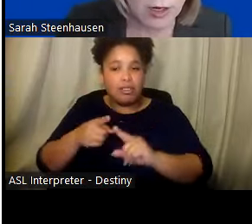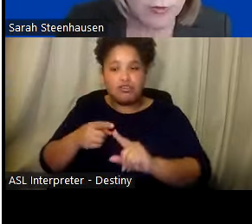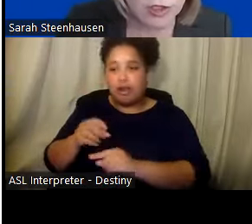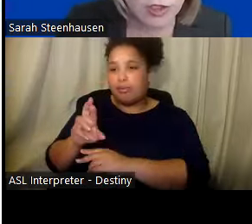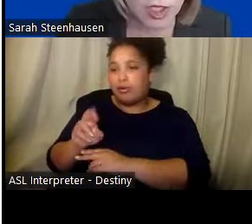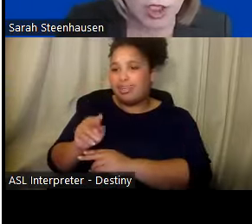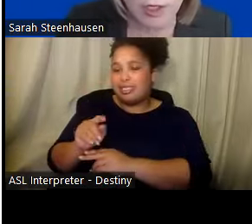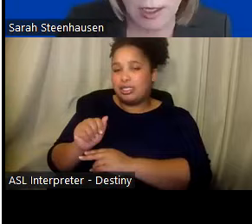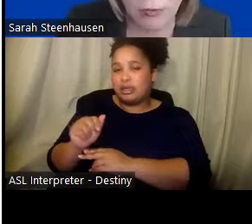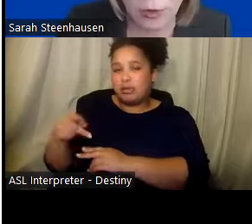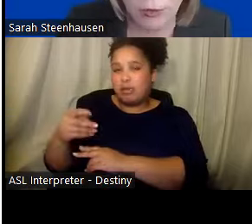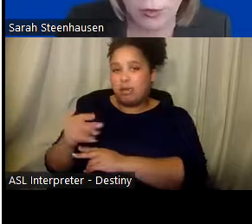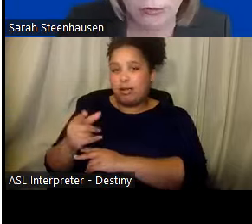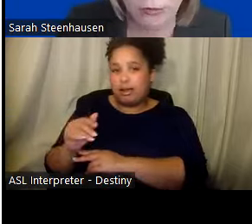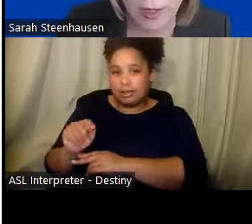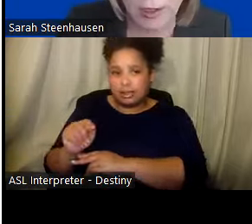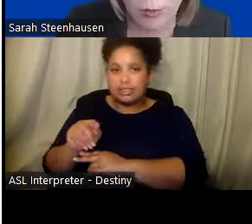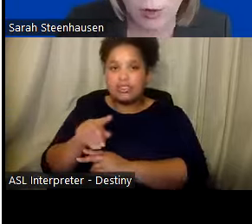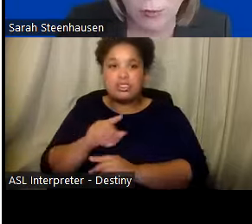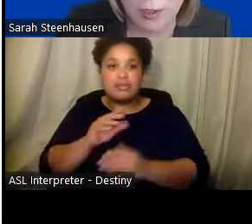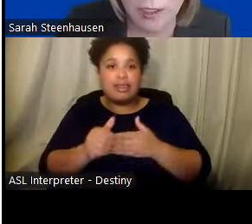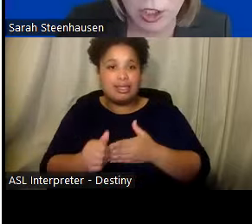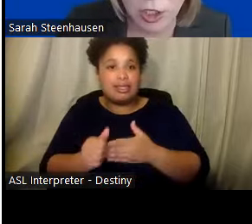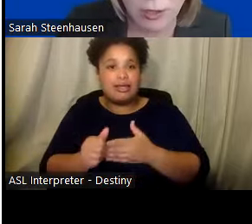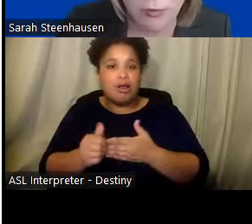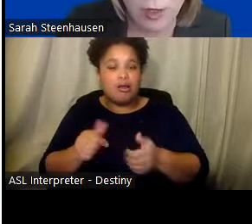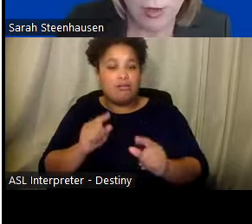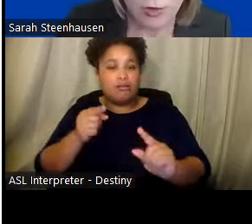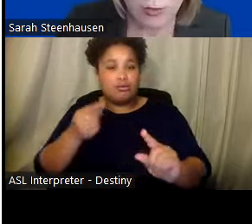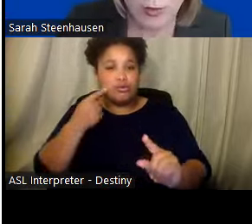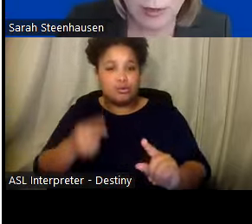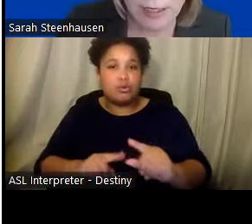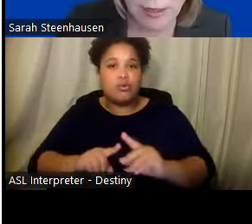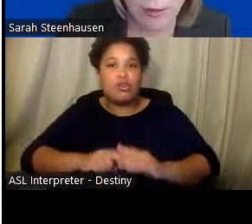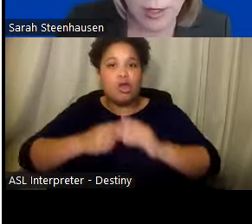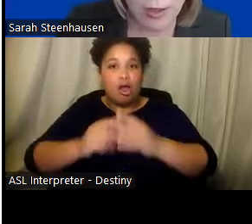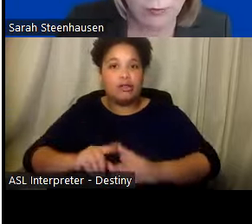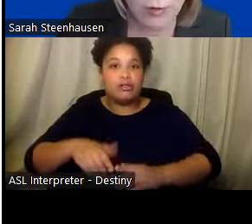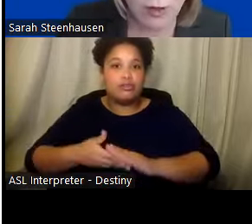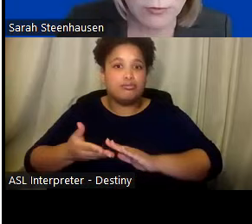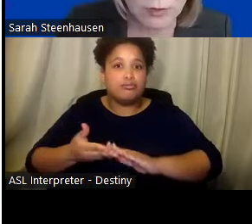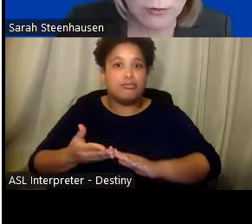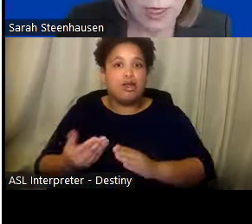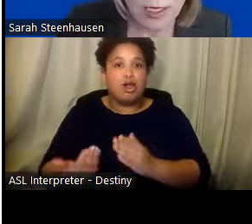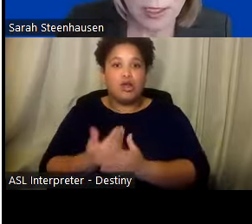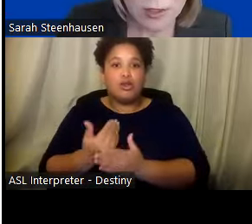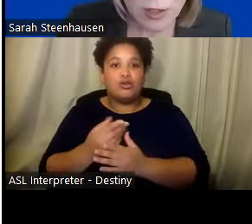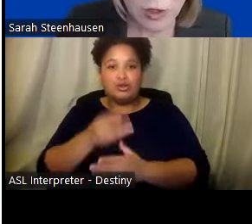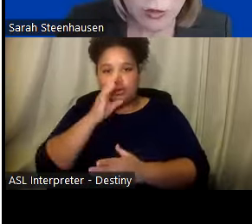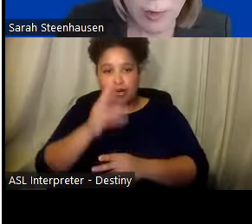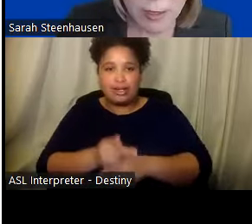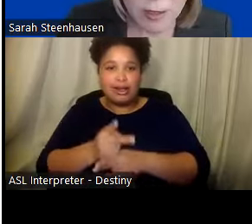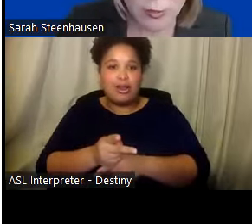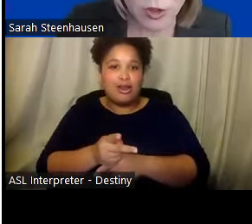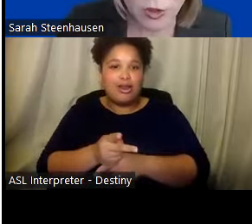our efforts to launch our California Grows Direct Care Workforce Initiative, which we're really excited about. And with all of these,